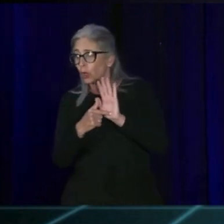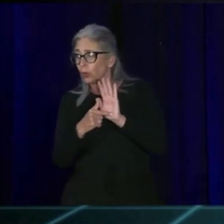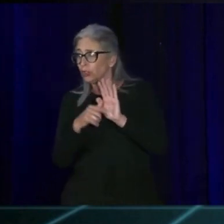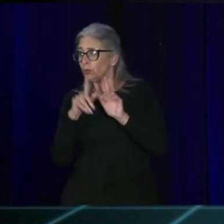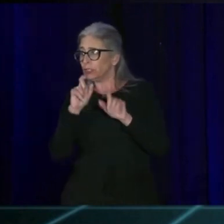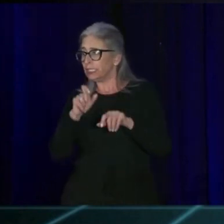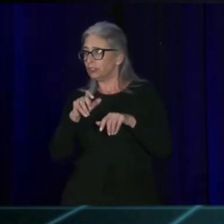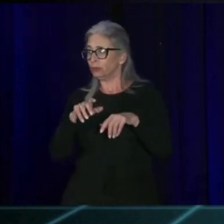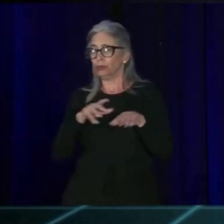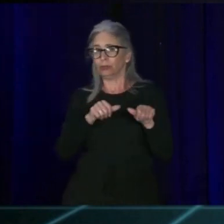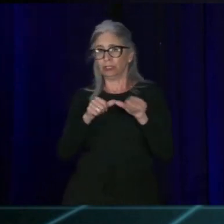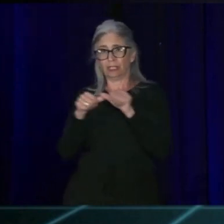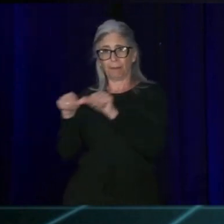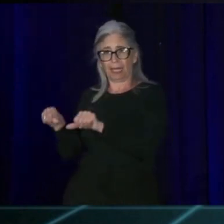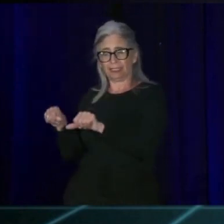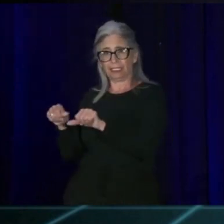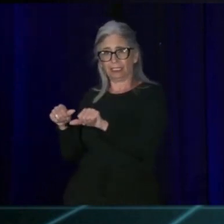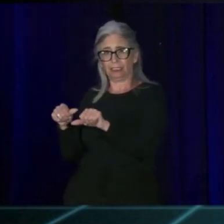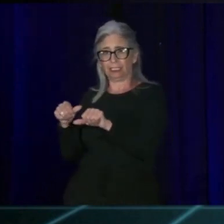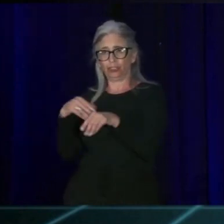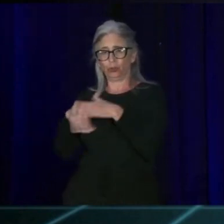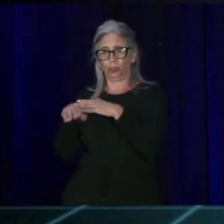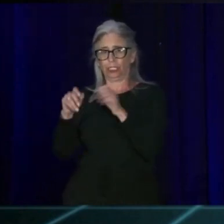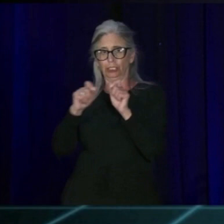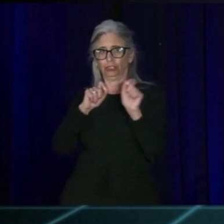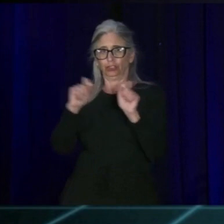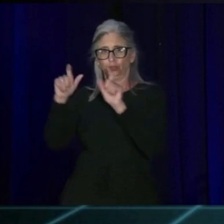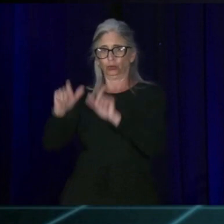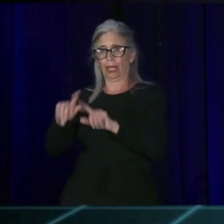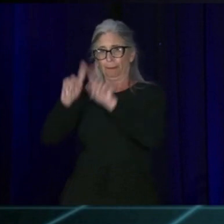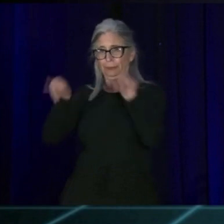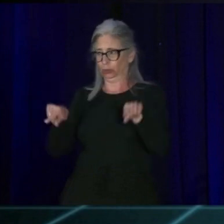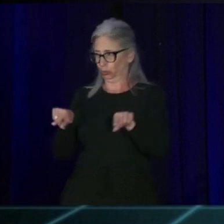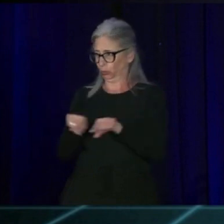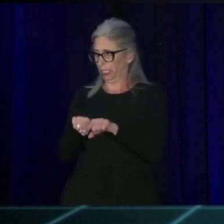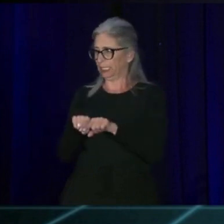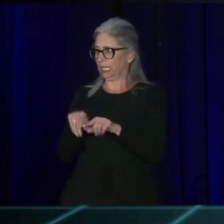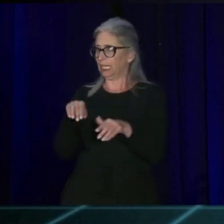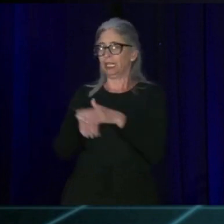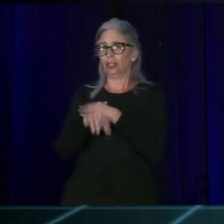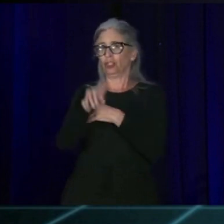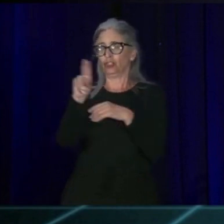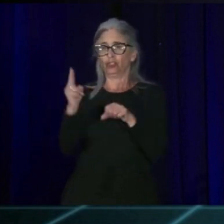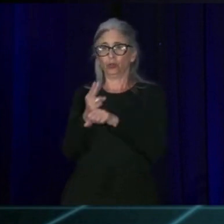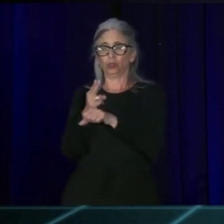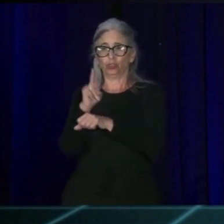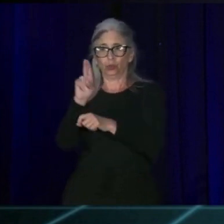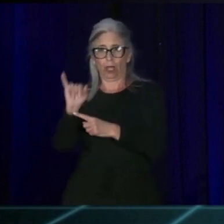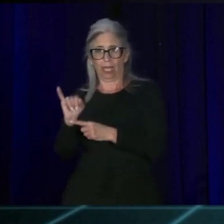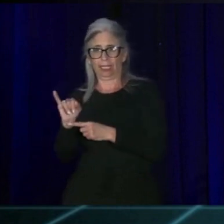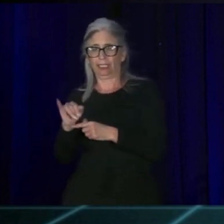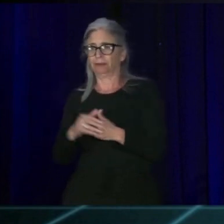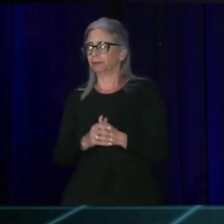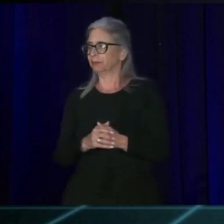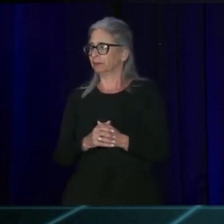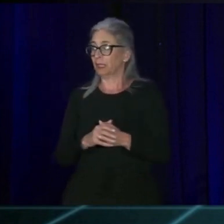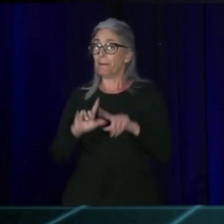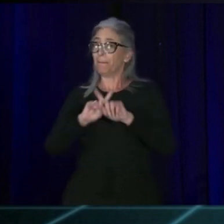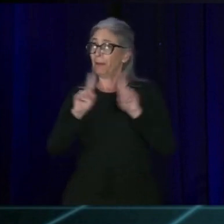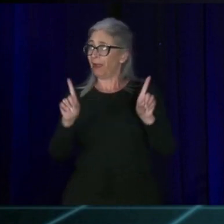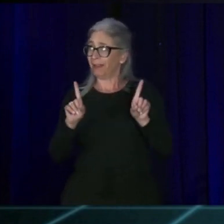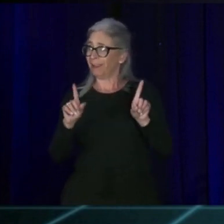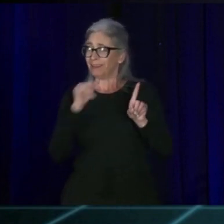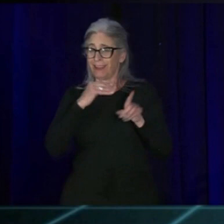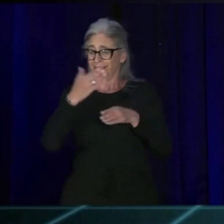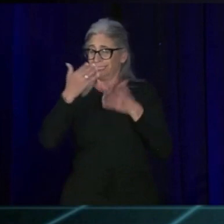So it transforms it into a DOM tree, which then gets rendered into the visual UI that you can see and interact with. However, it doesn't end